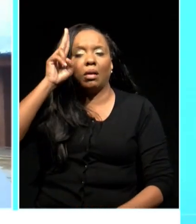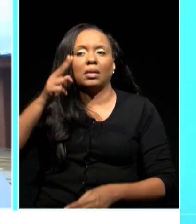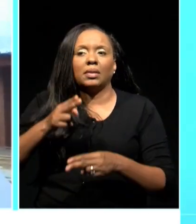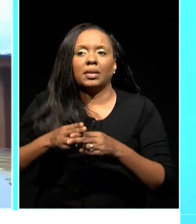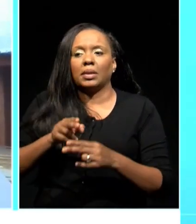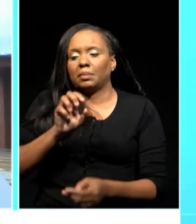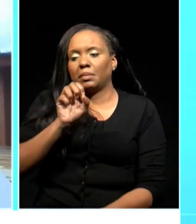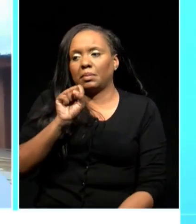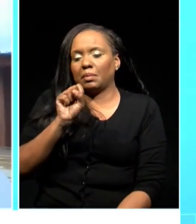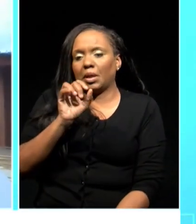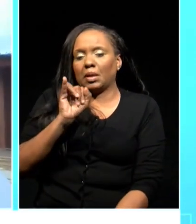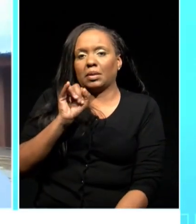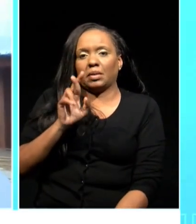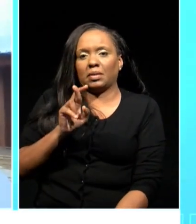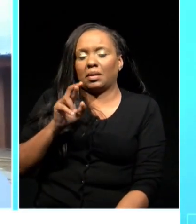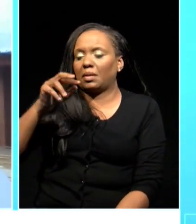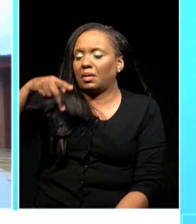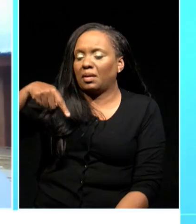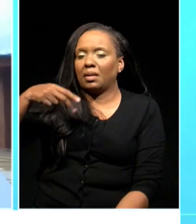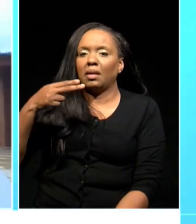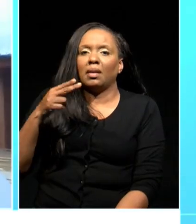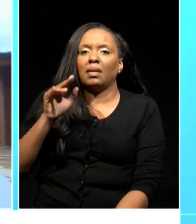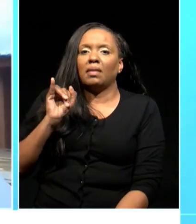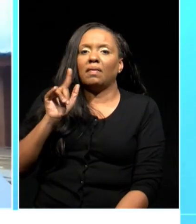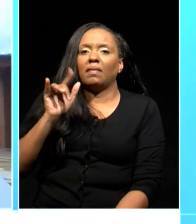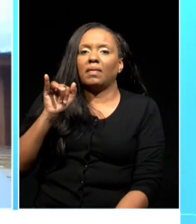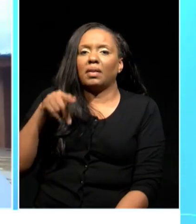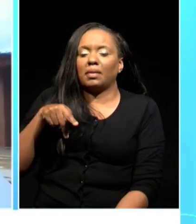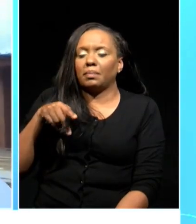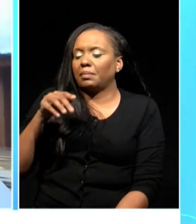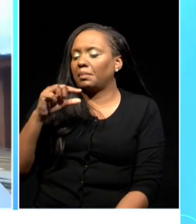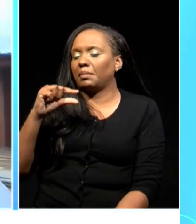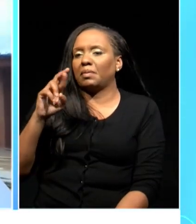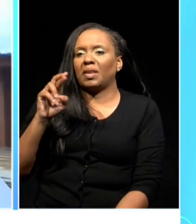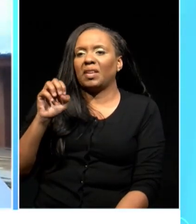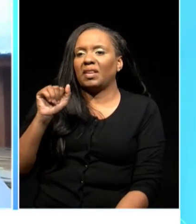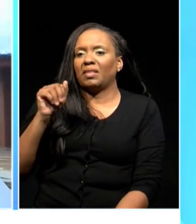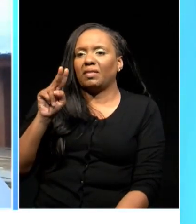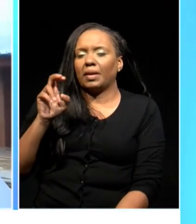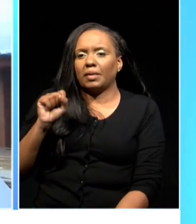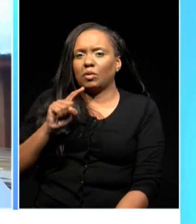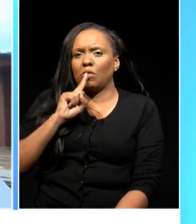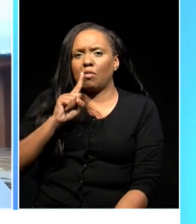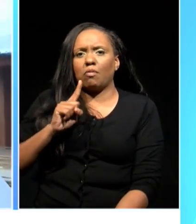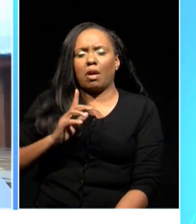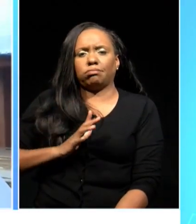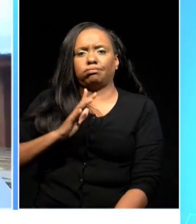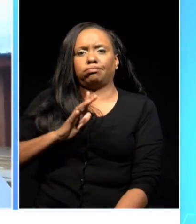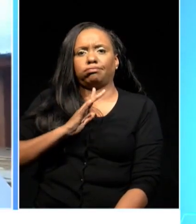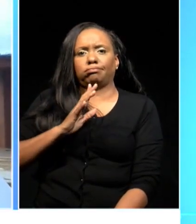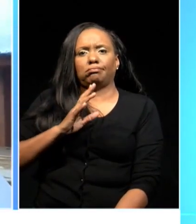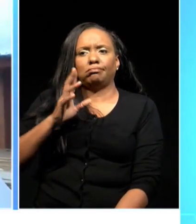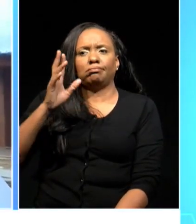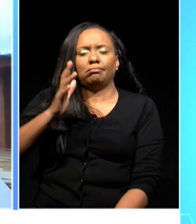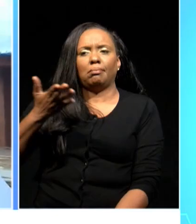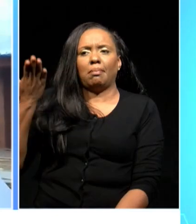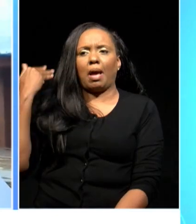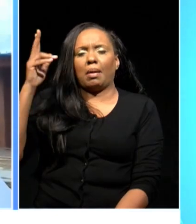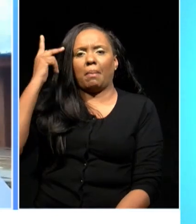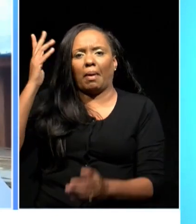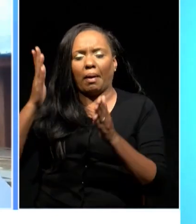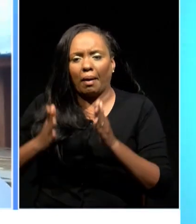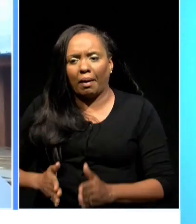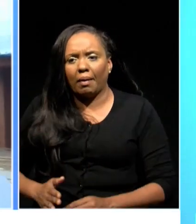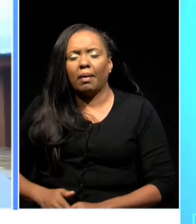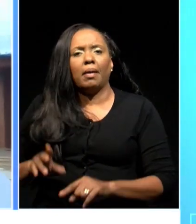have no doubt at all that he was giving her advice on a number of things. I think that then there are problems in relation to herself as